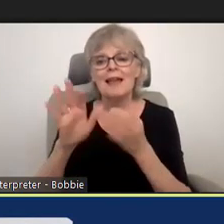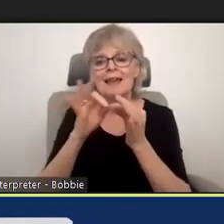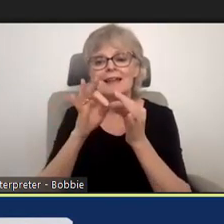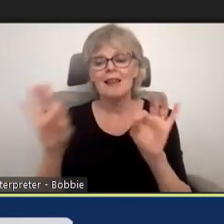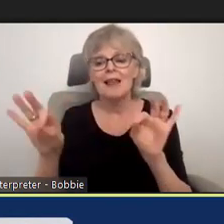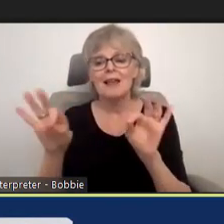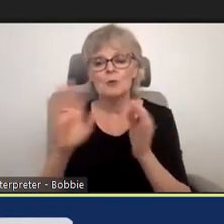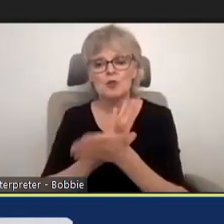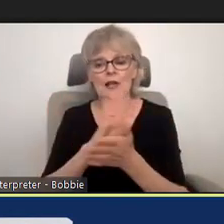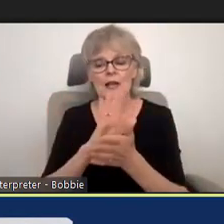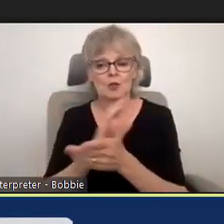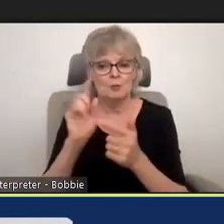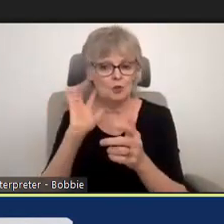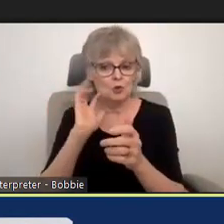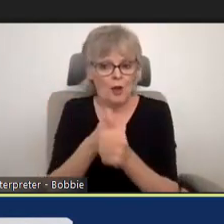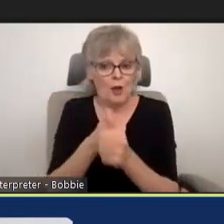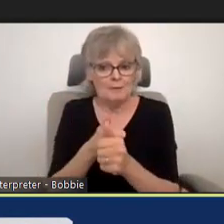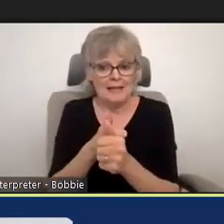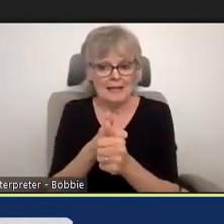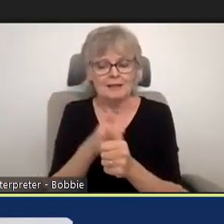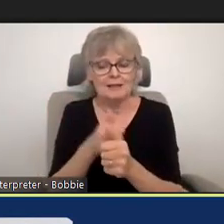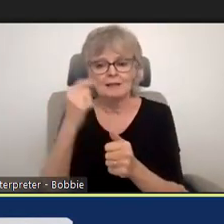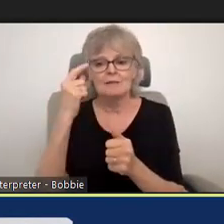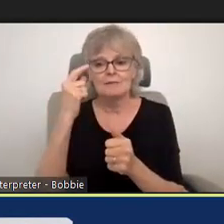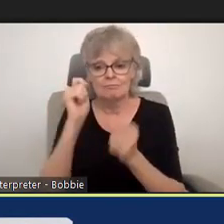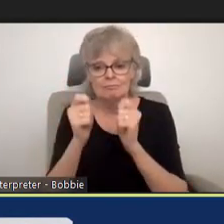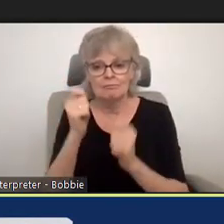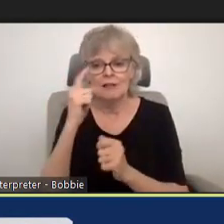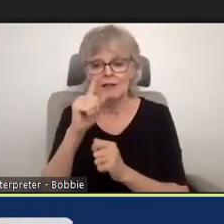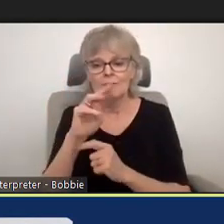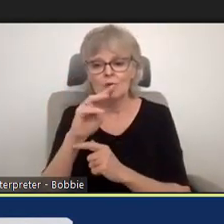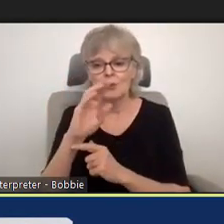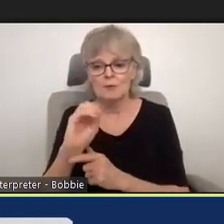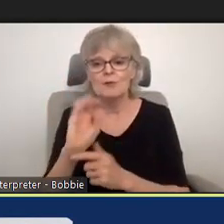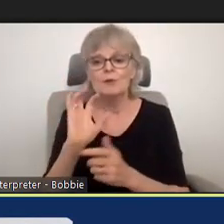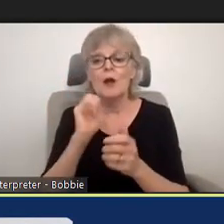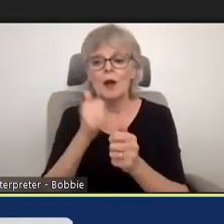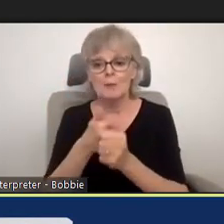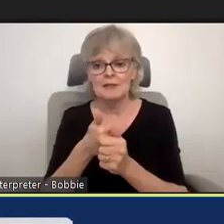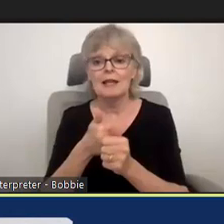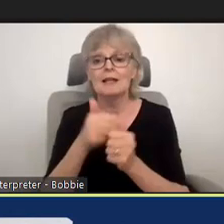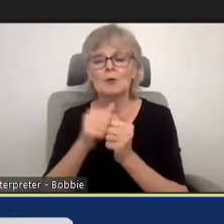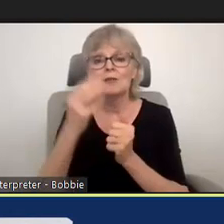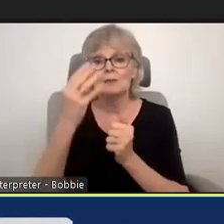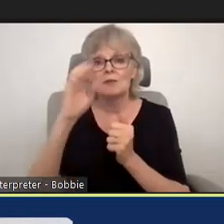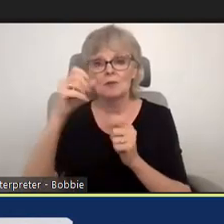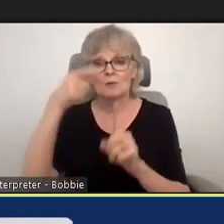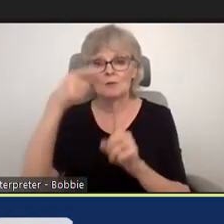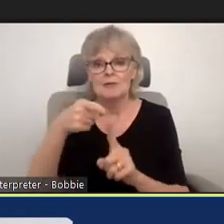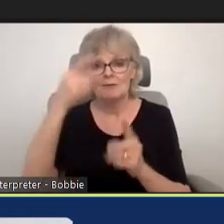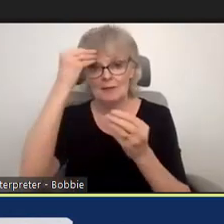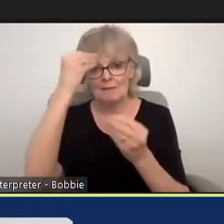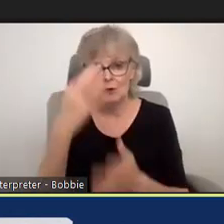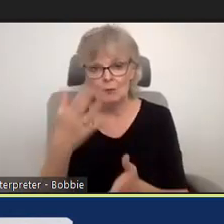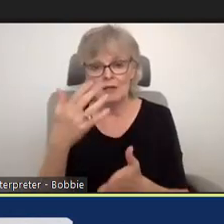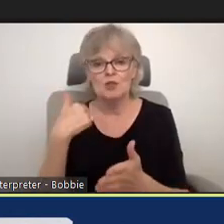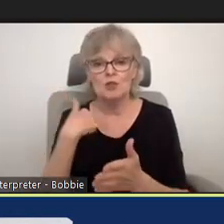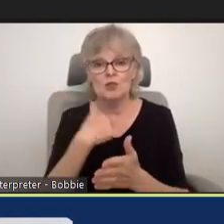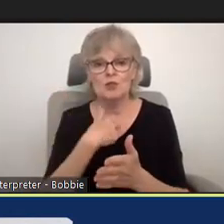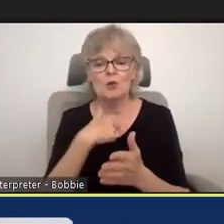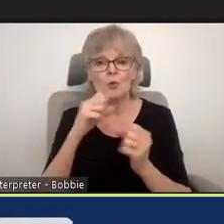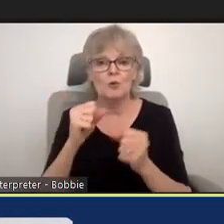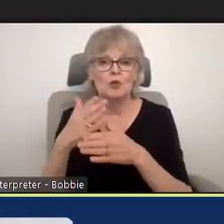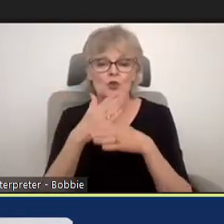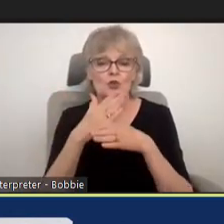Missouri specific, update it with Missouri specific information so that we could share that